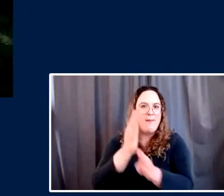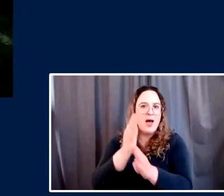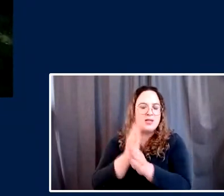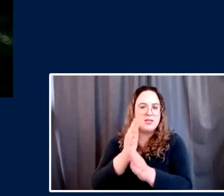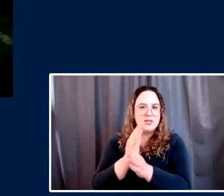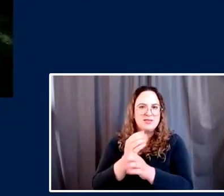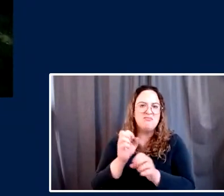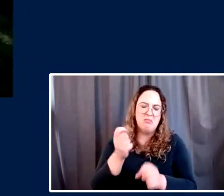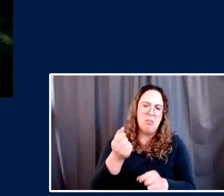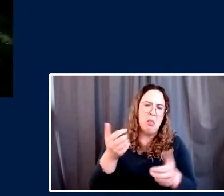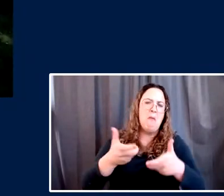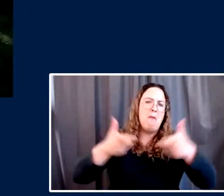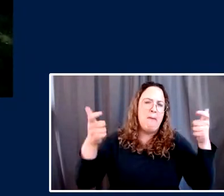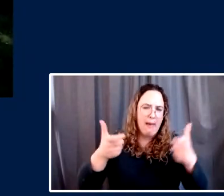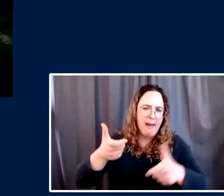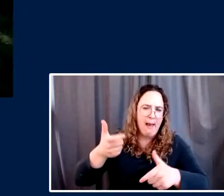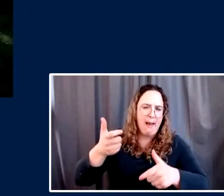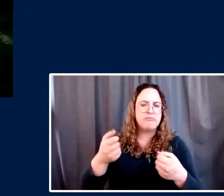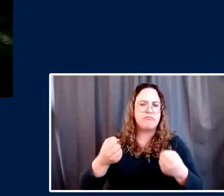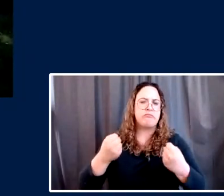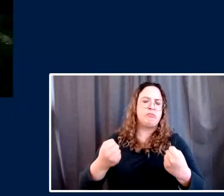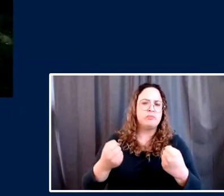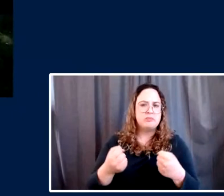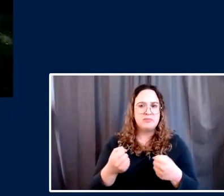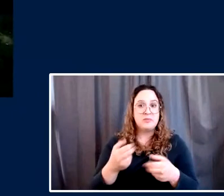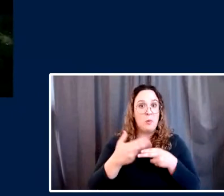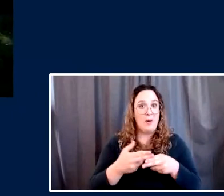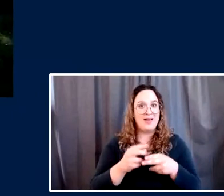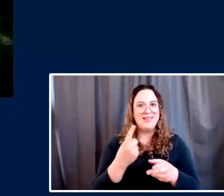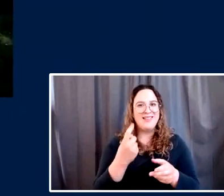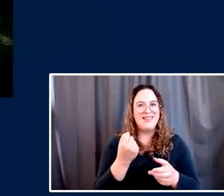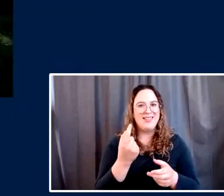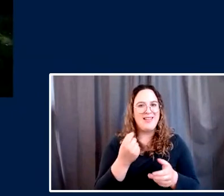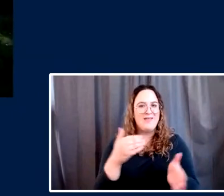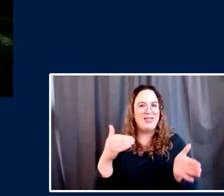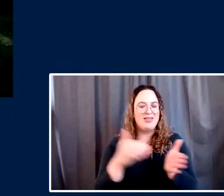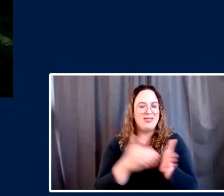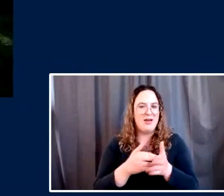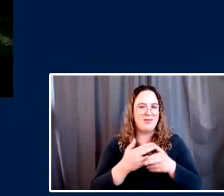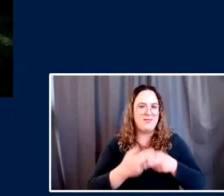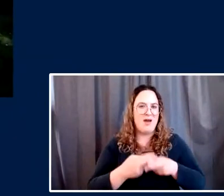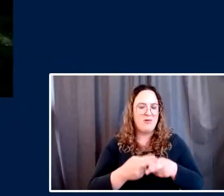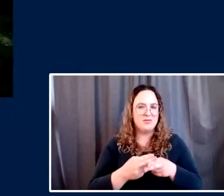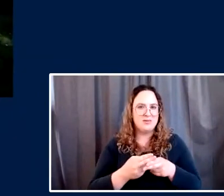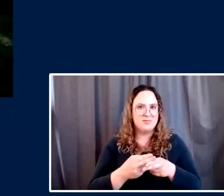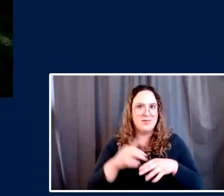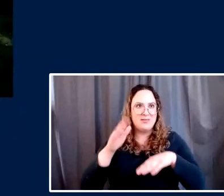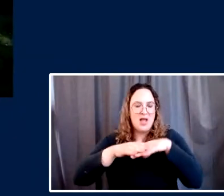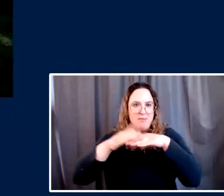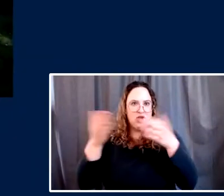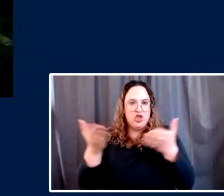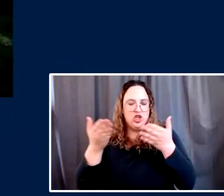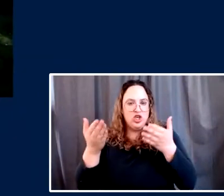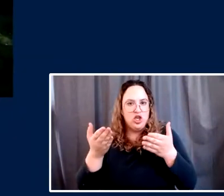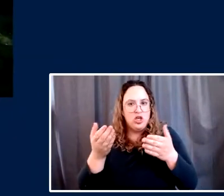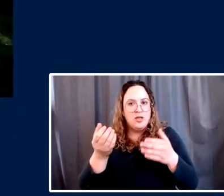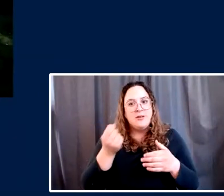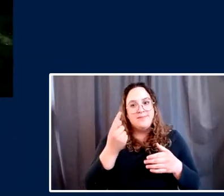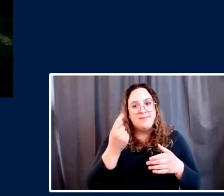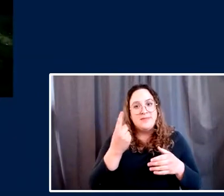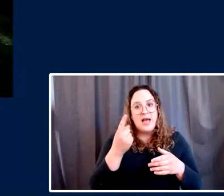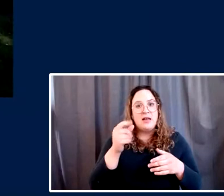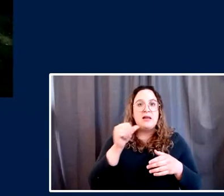has, and it weighs about 11,000 pounds in air. Even though it's that heavy in air, in the water, it's